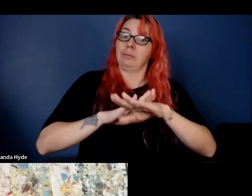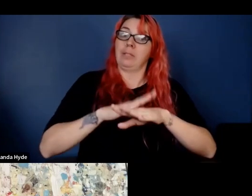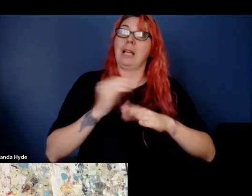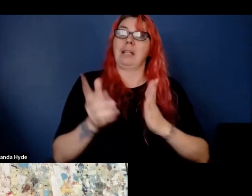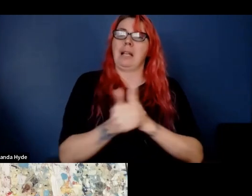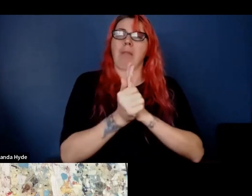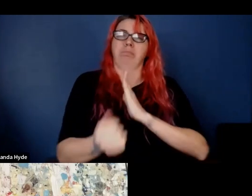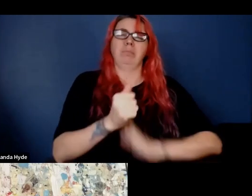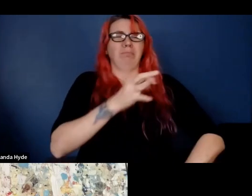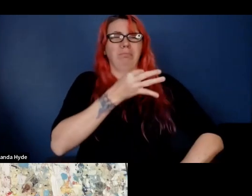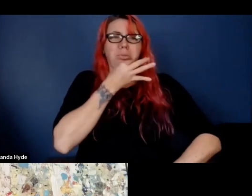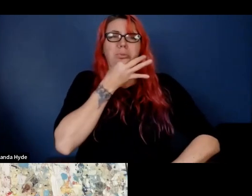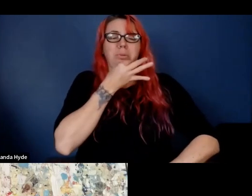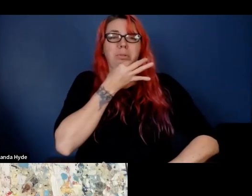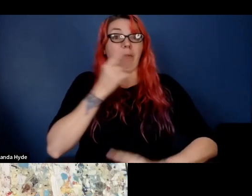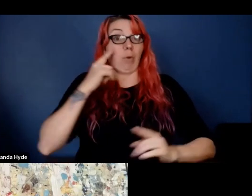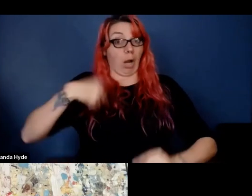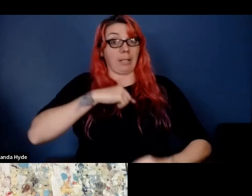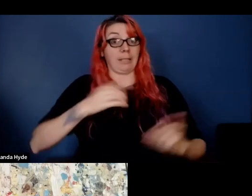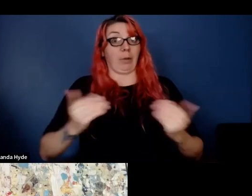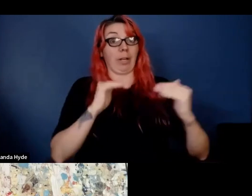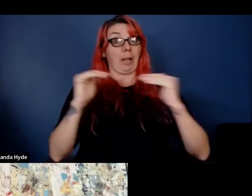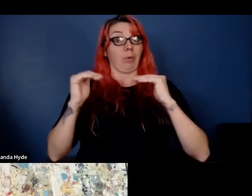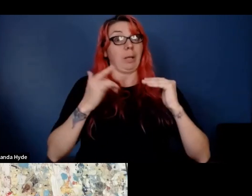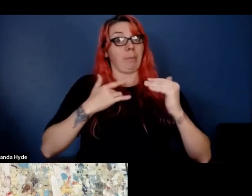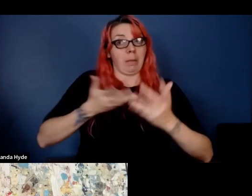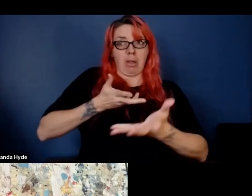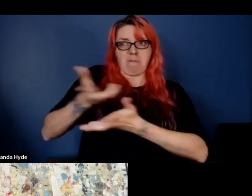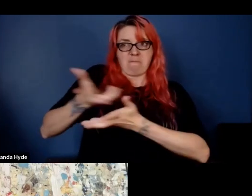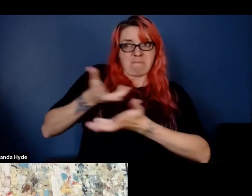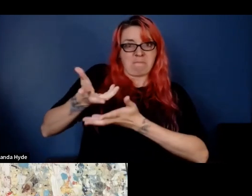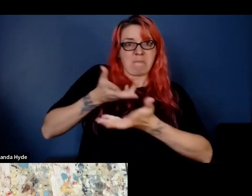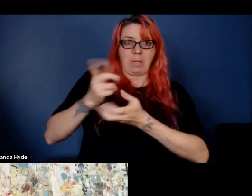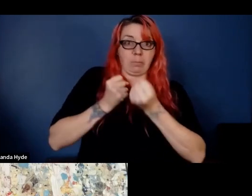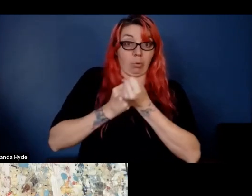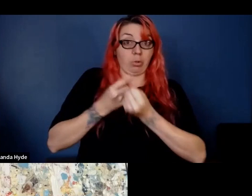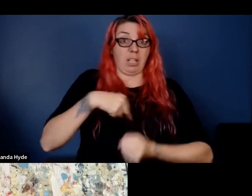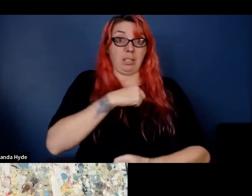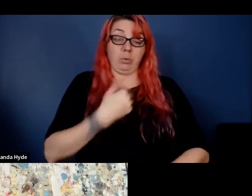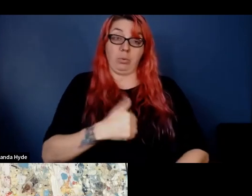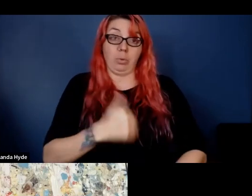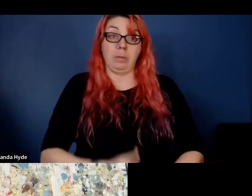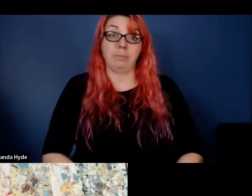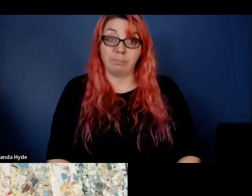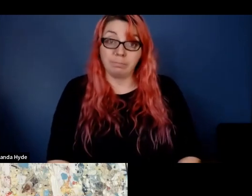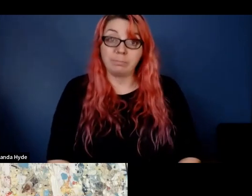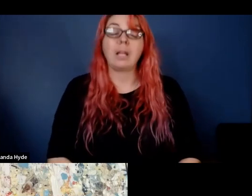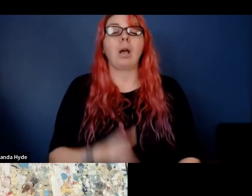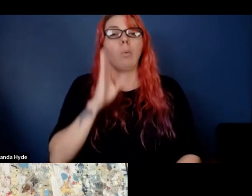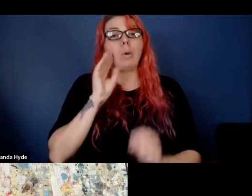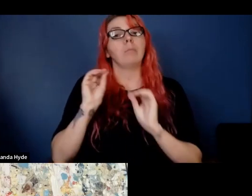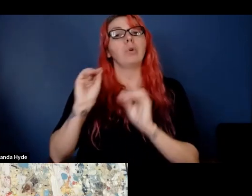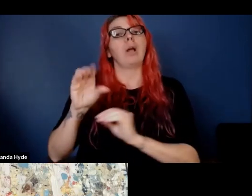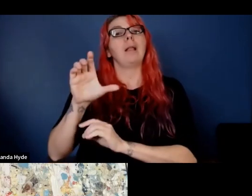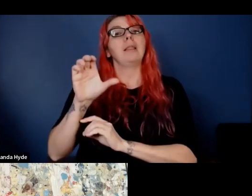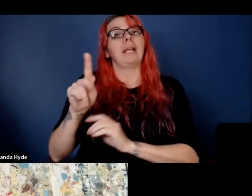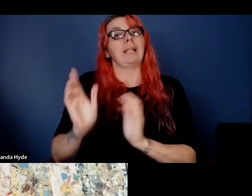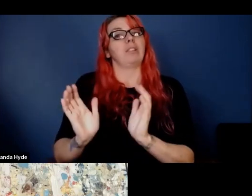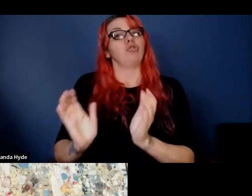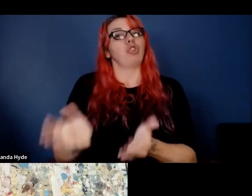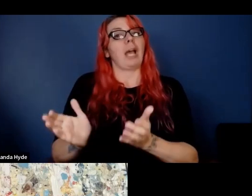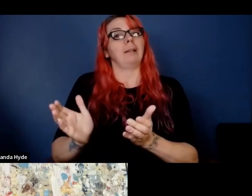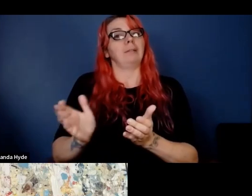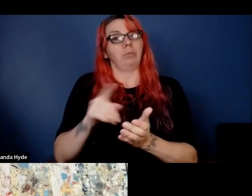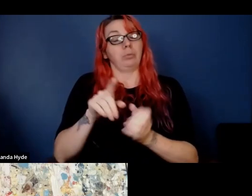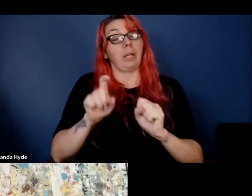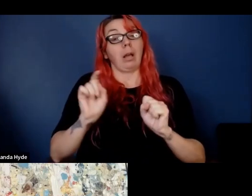and we're very pleased to have him. I invite you to read more about Douglas at the link, which we will share in the chat.